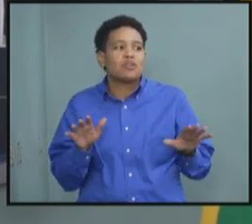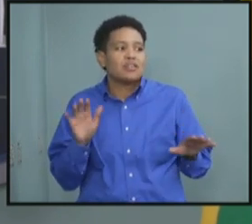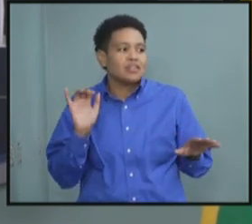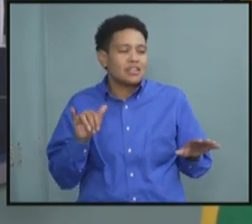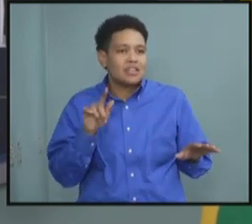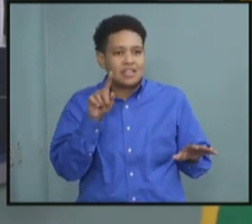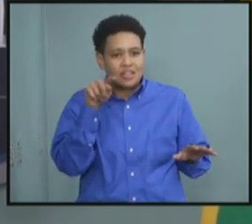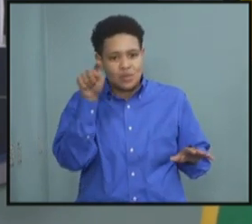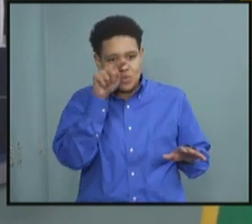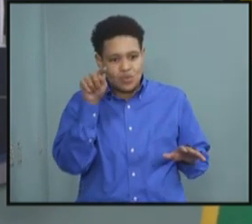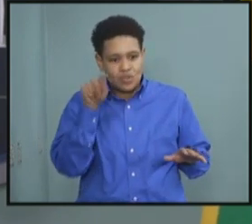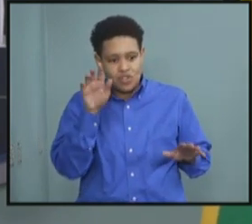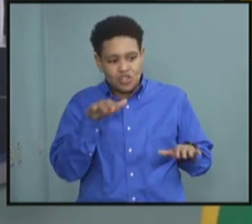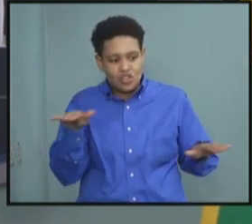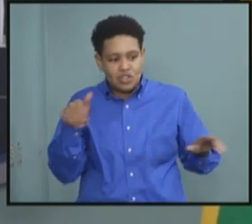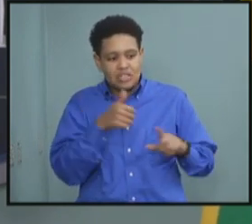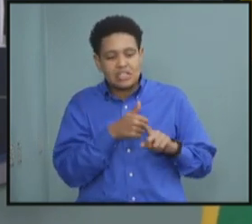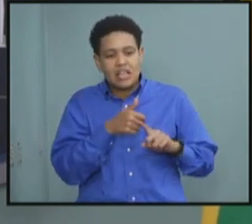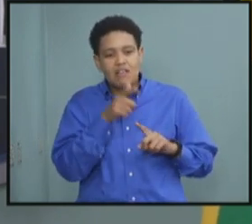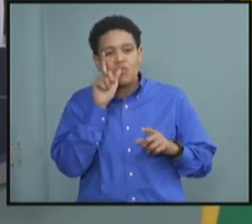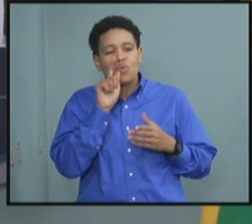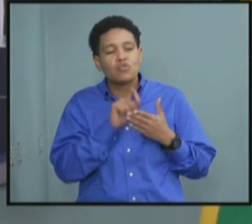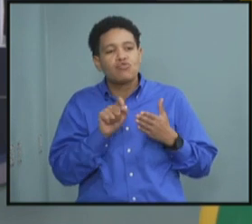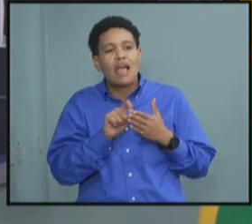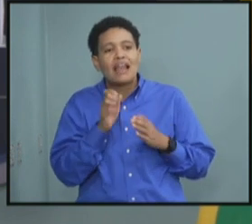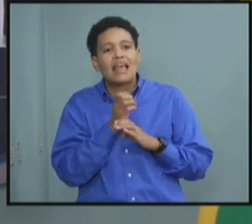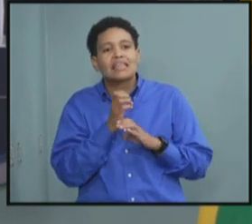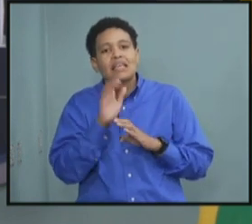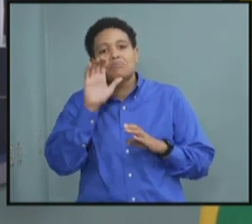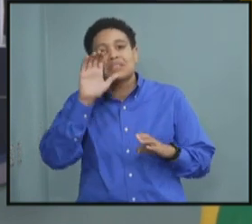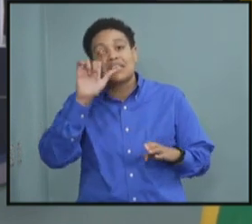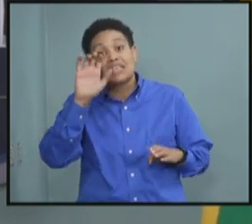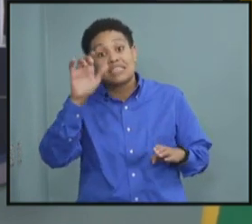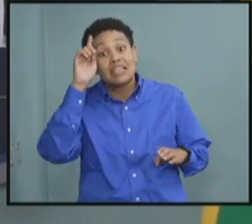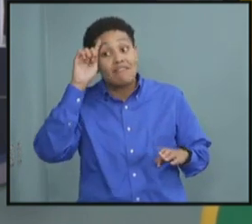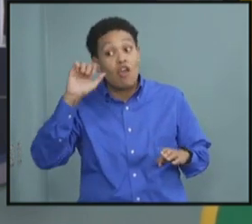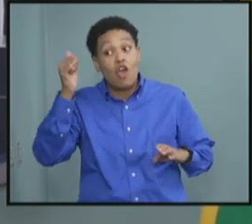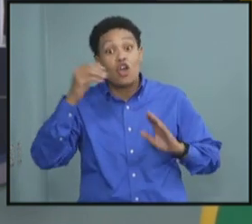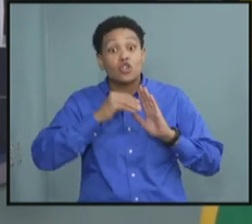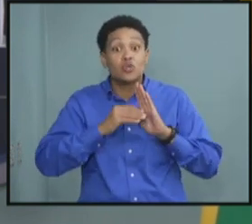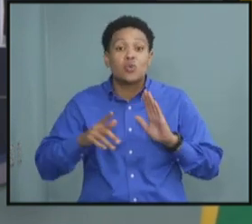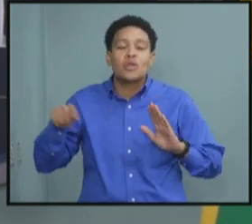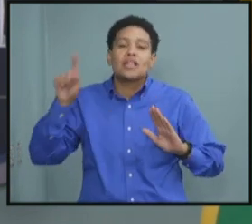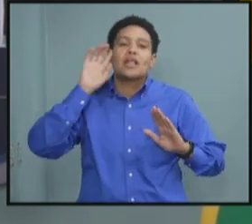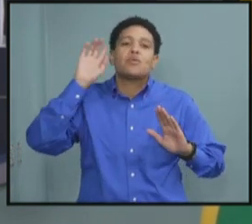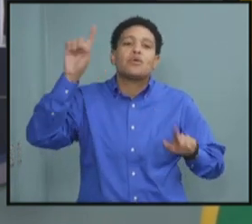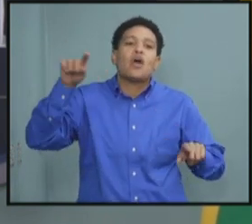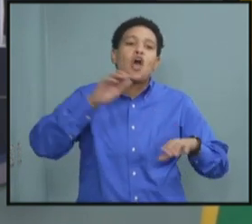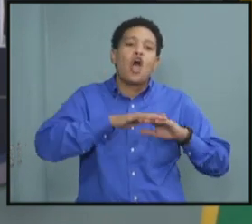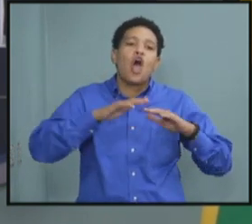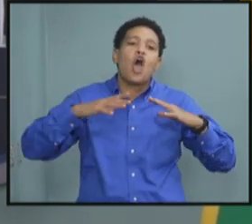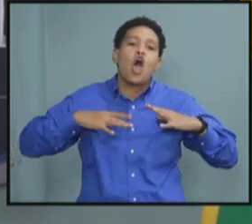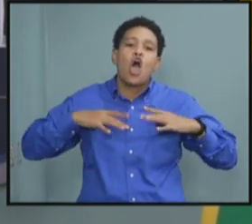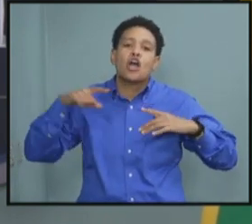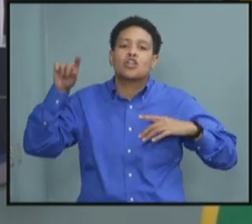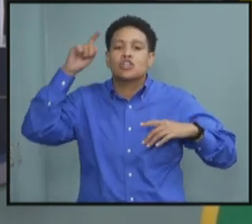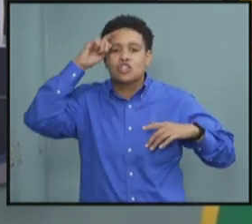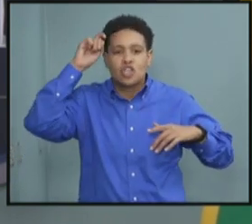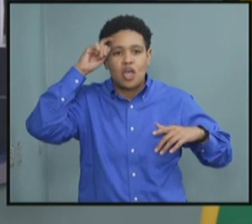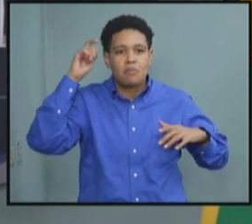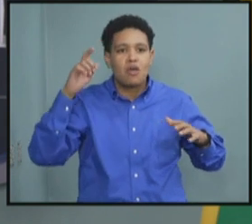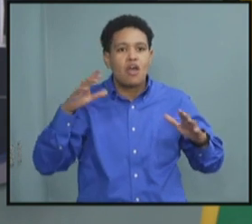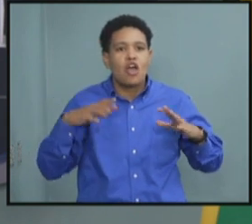is those kids, children who are going to write the exam, CXC. As for the other children, they're going off on holiday. They're going off on summer